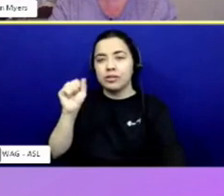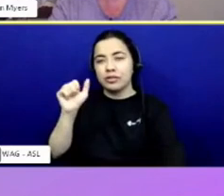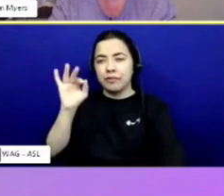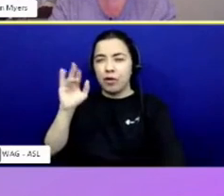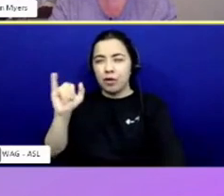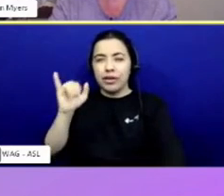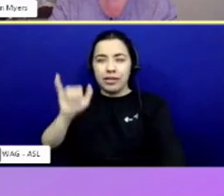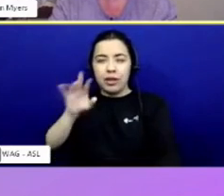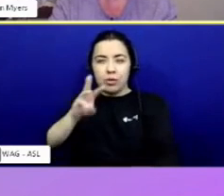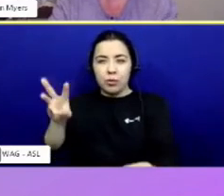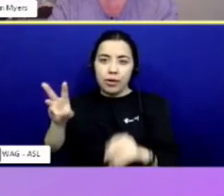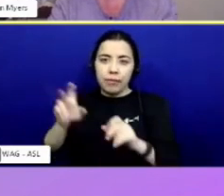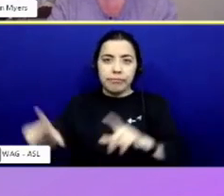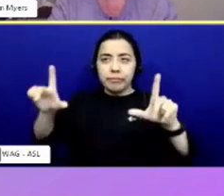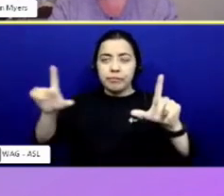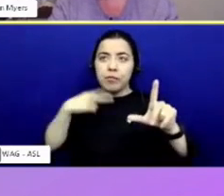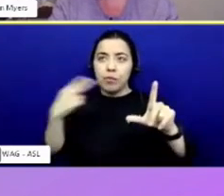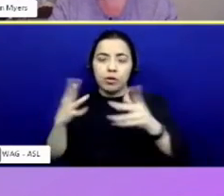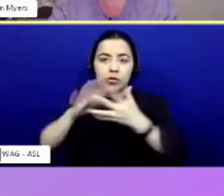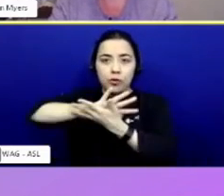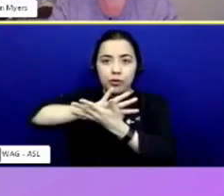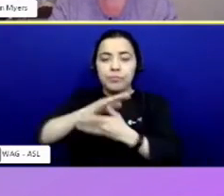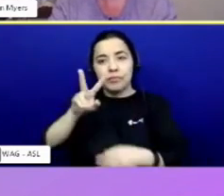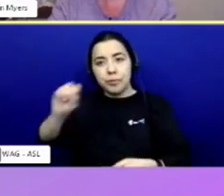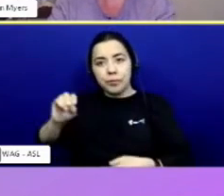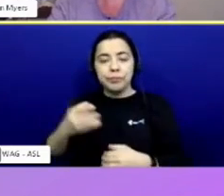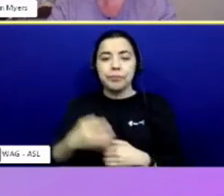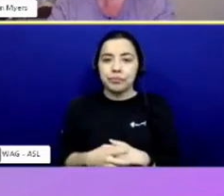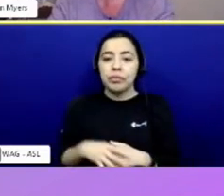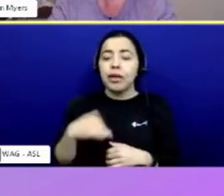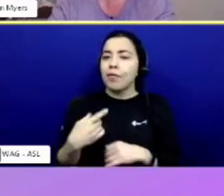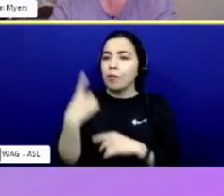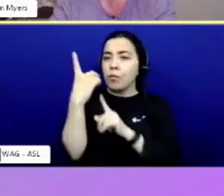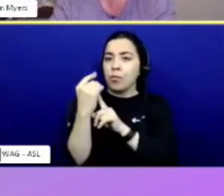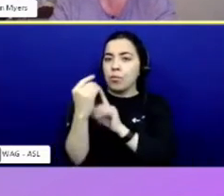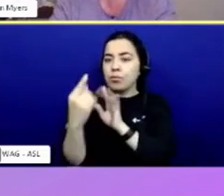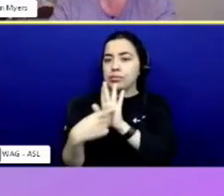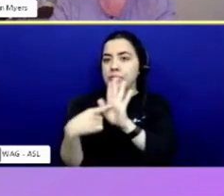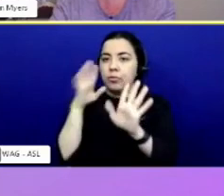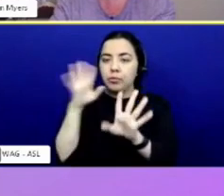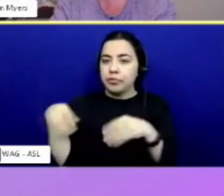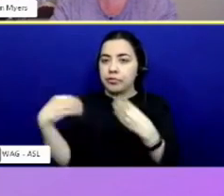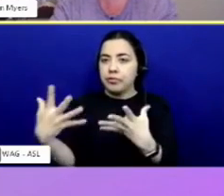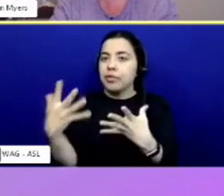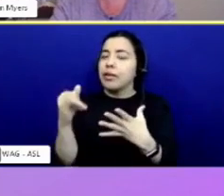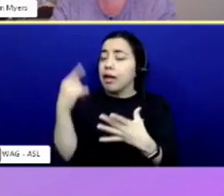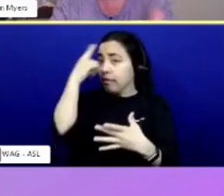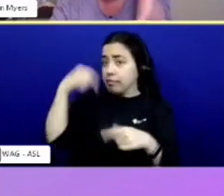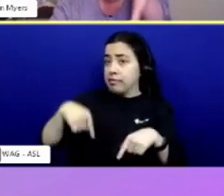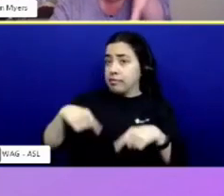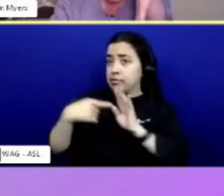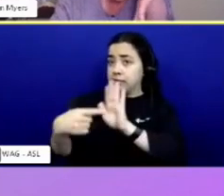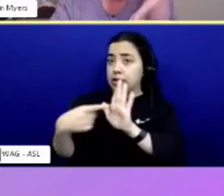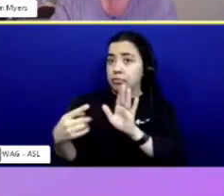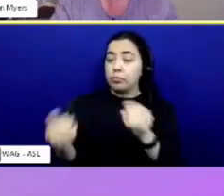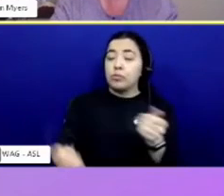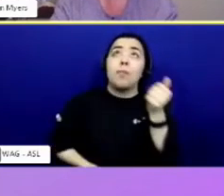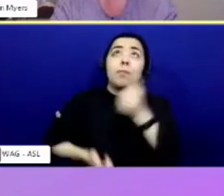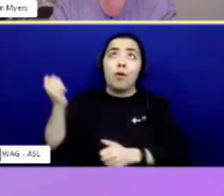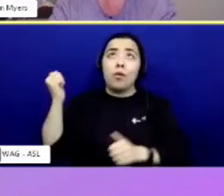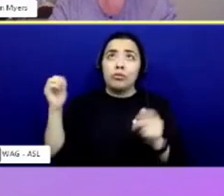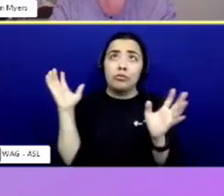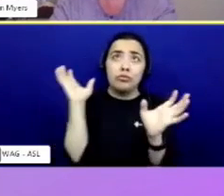So I have one more example for you. And this example is going to be, I think, the weirdest by